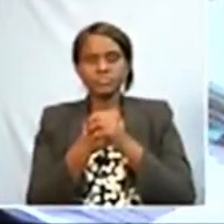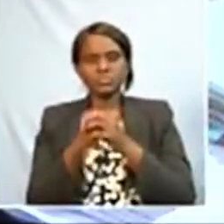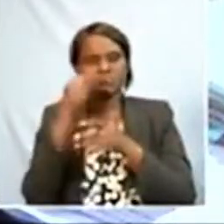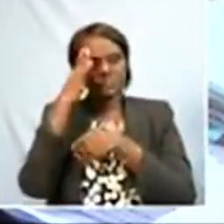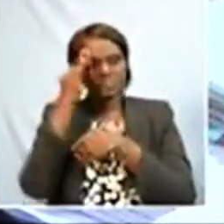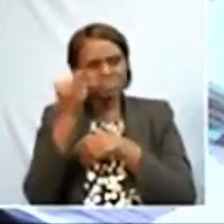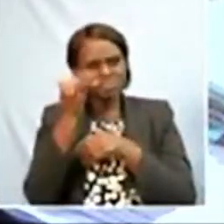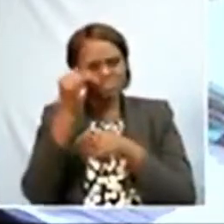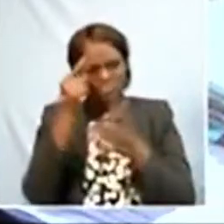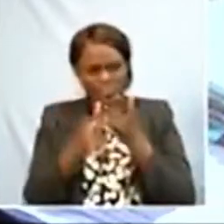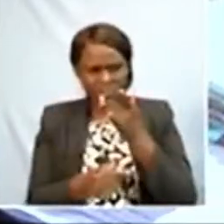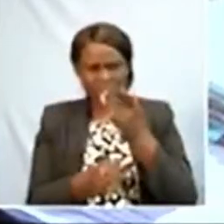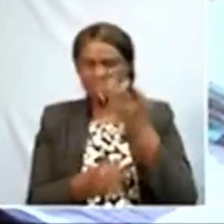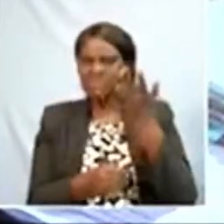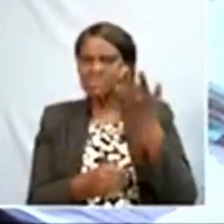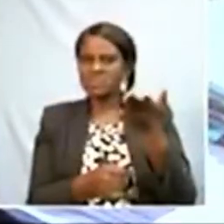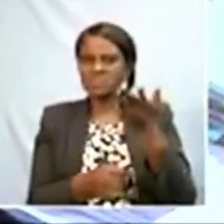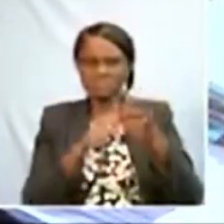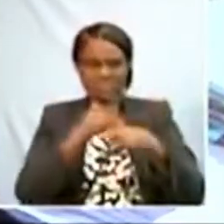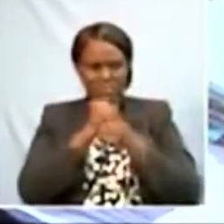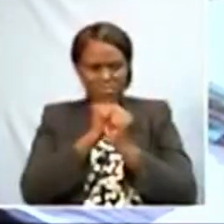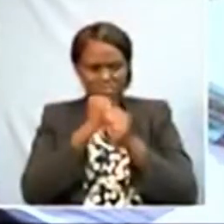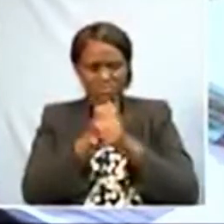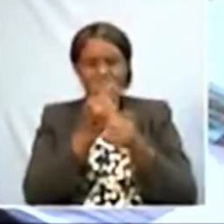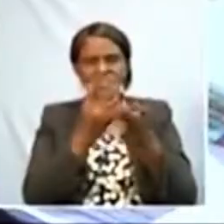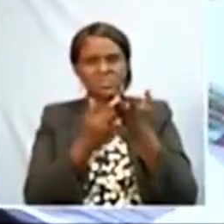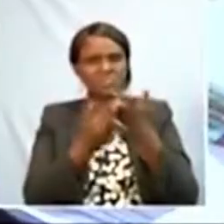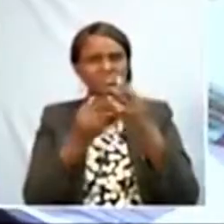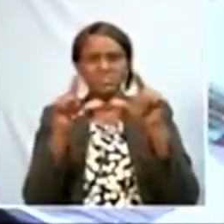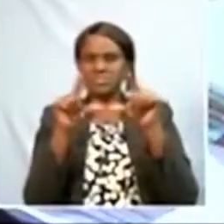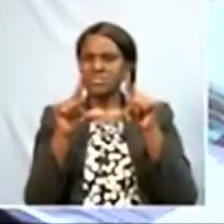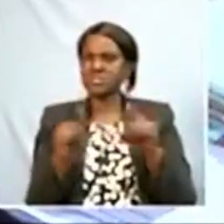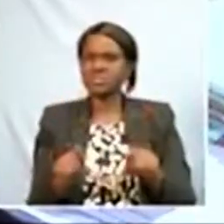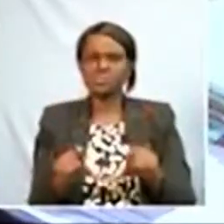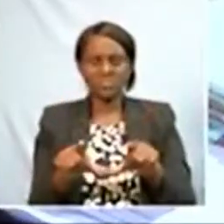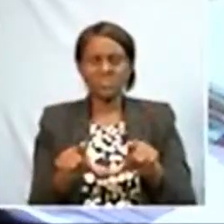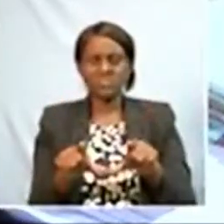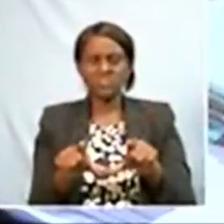Why, what necessitated this long